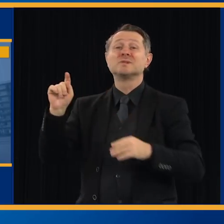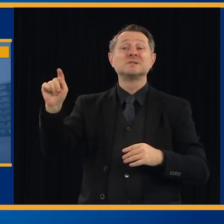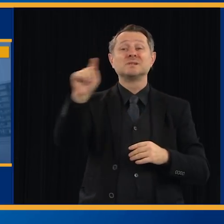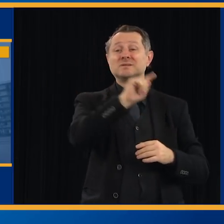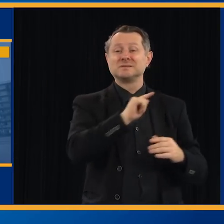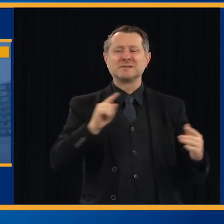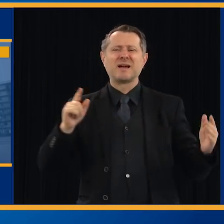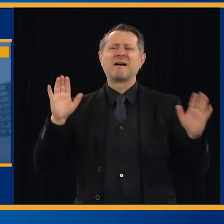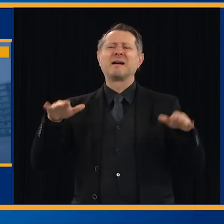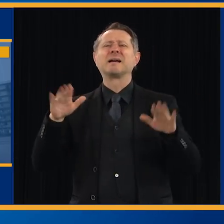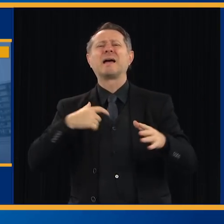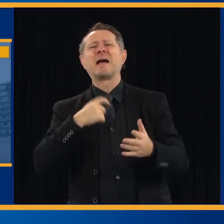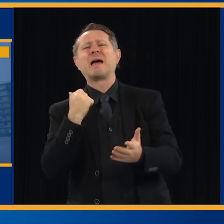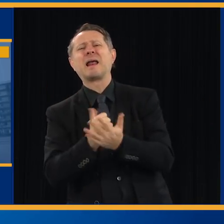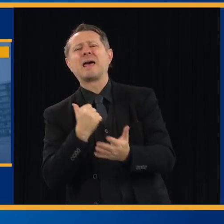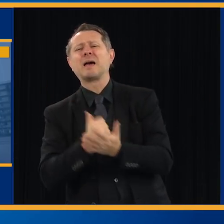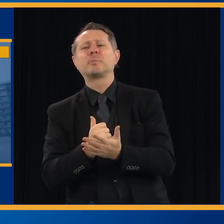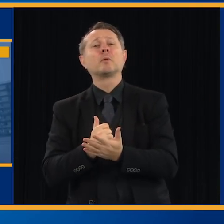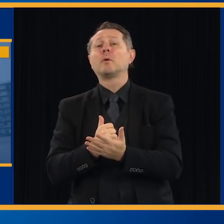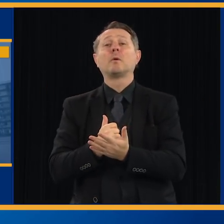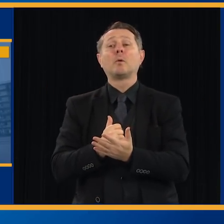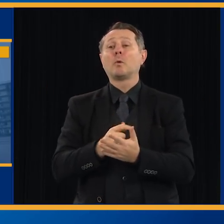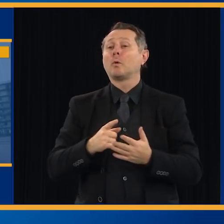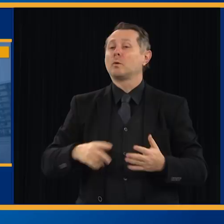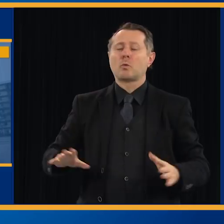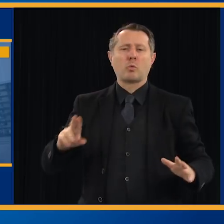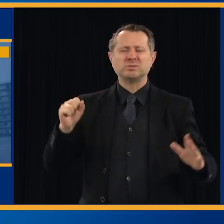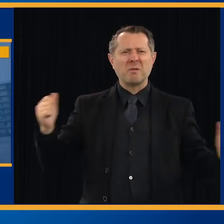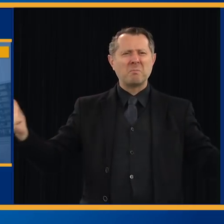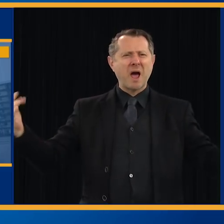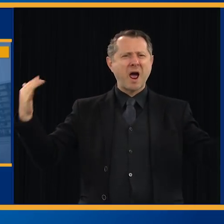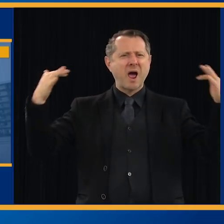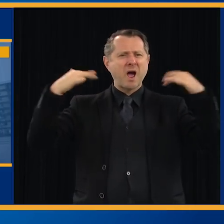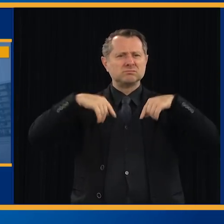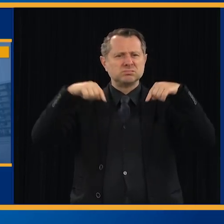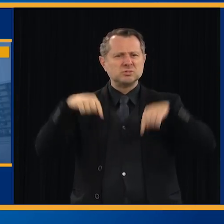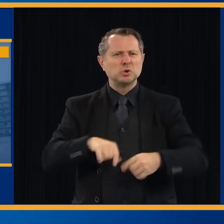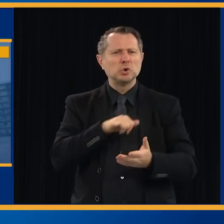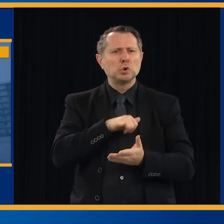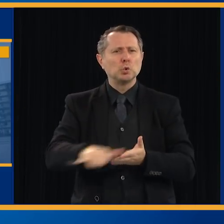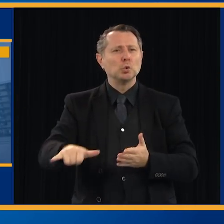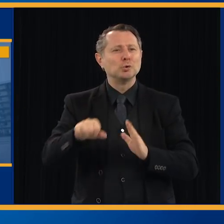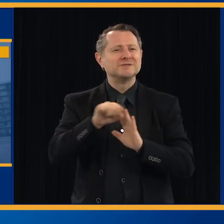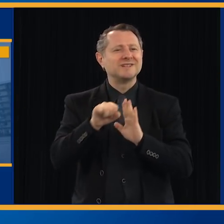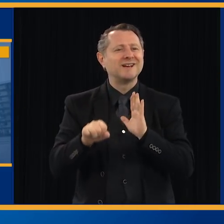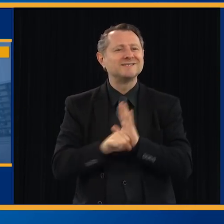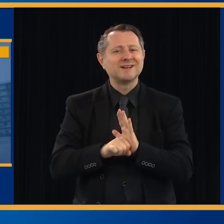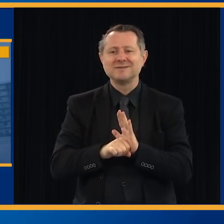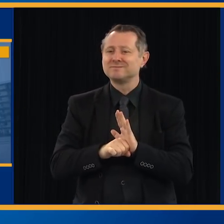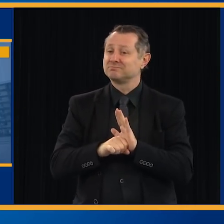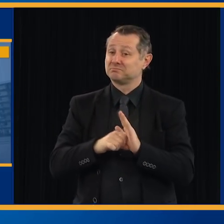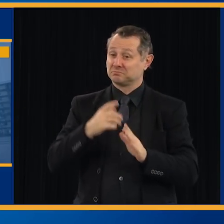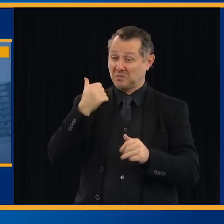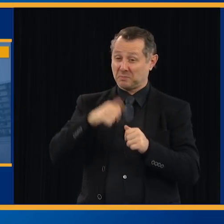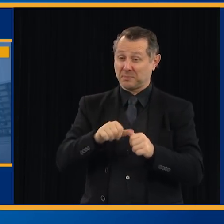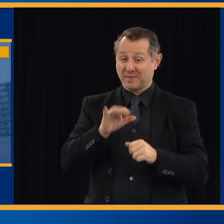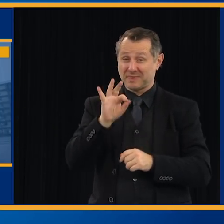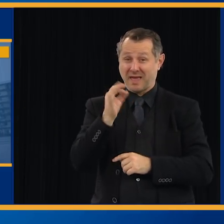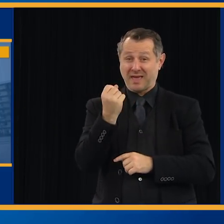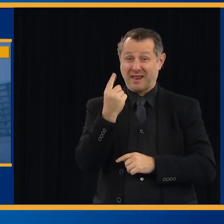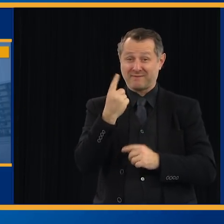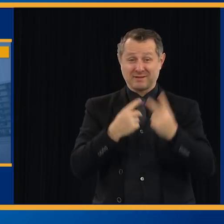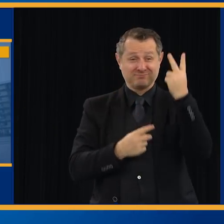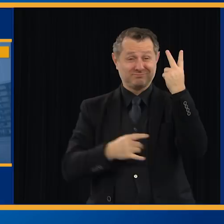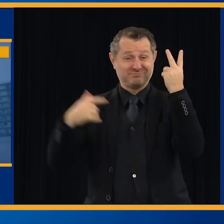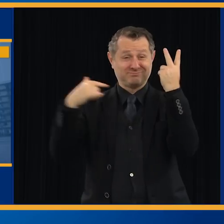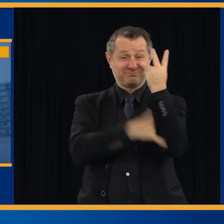help, and we got help from all across the country. It reminds me in that post-9/11 time when